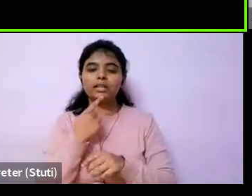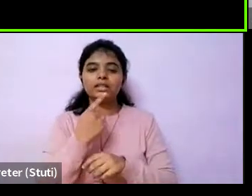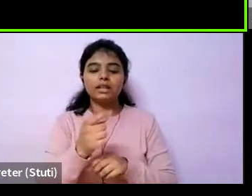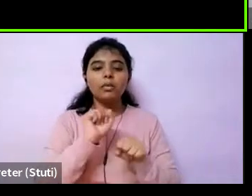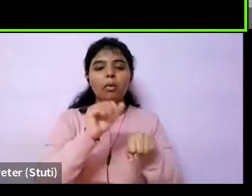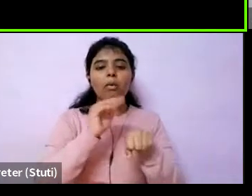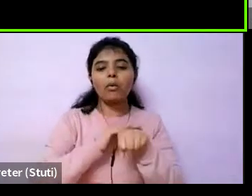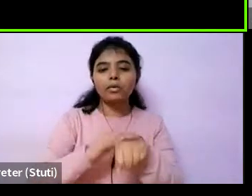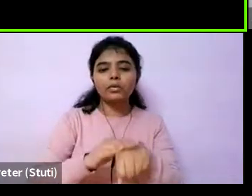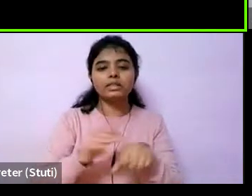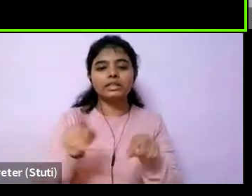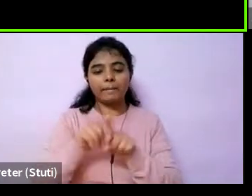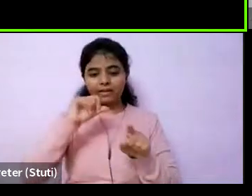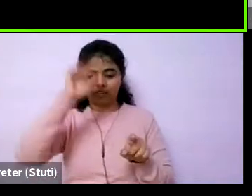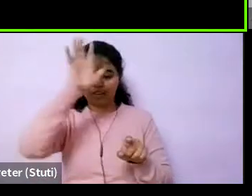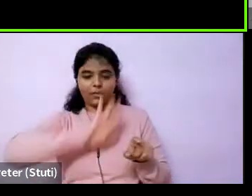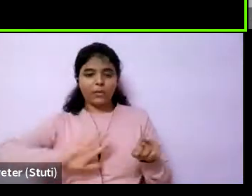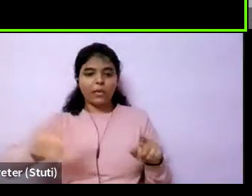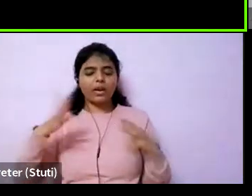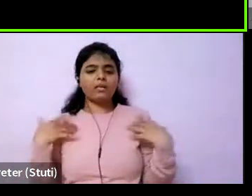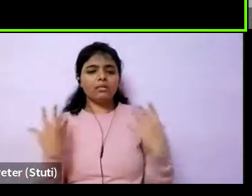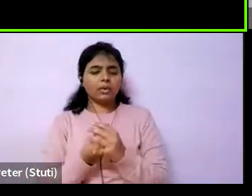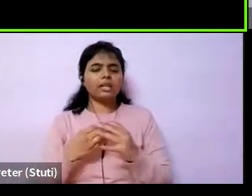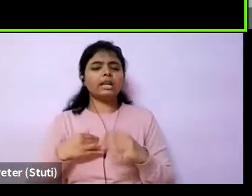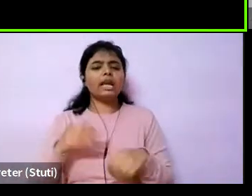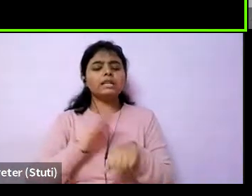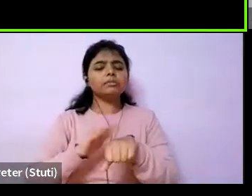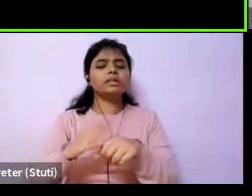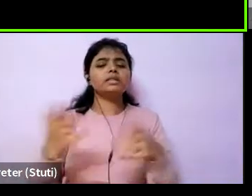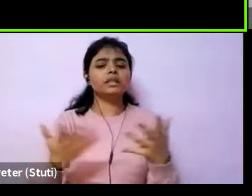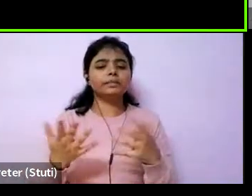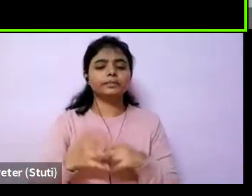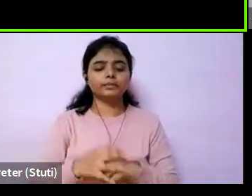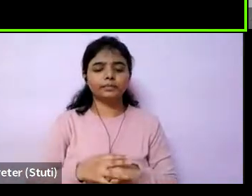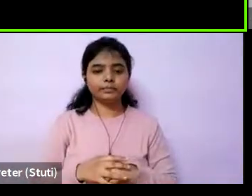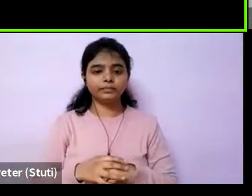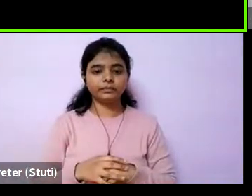experience as an Indian. The thing is that